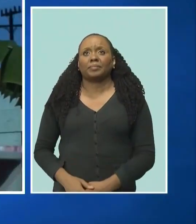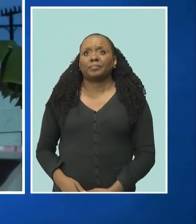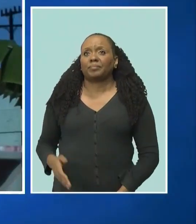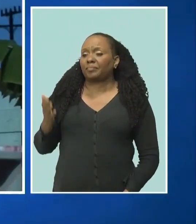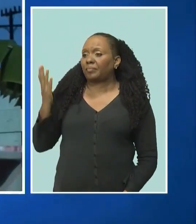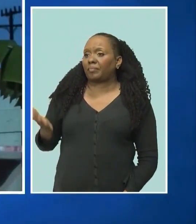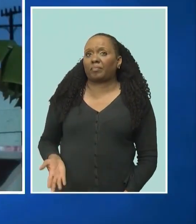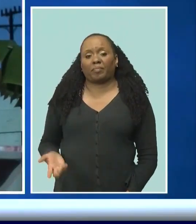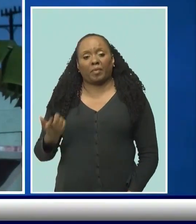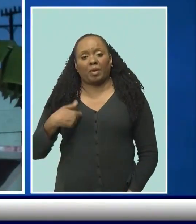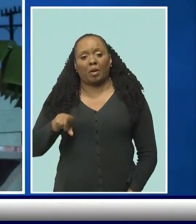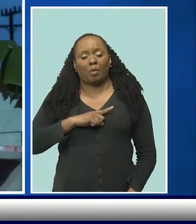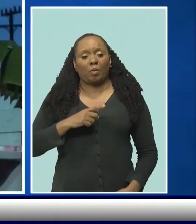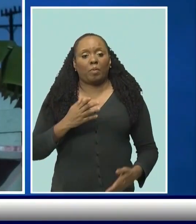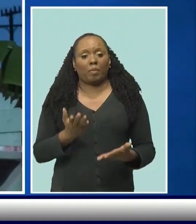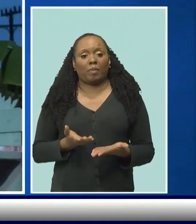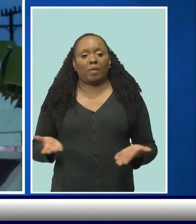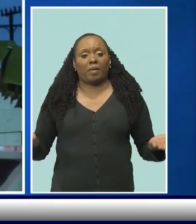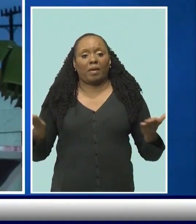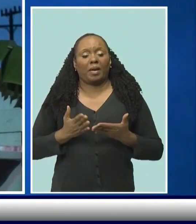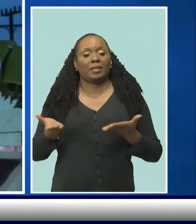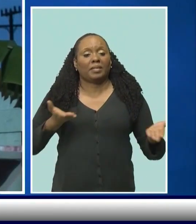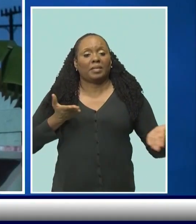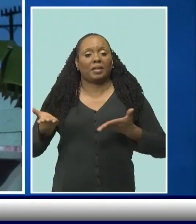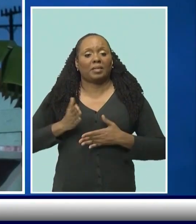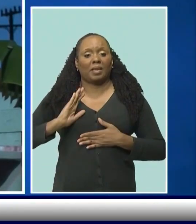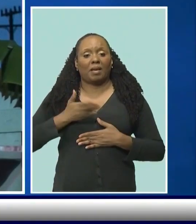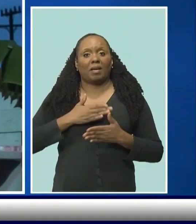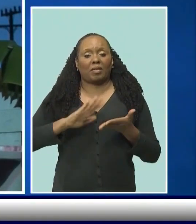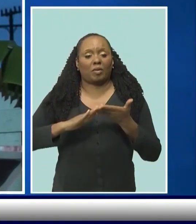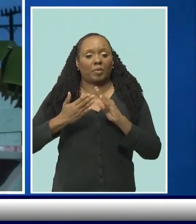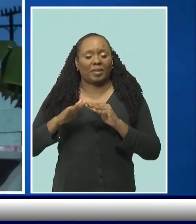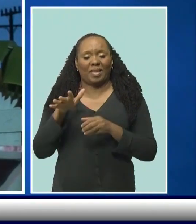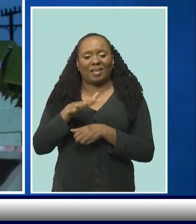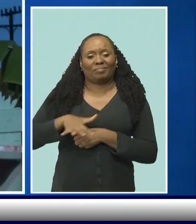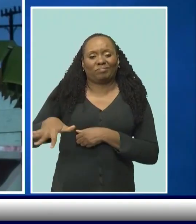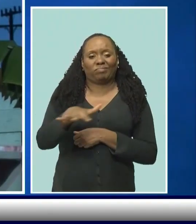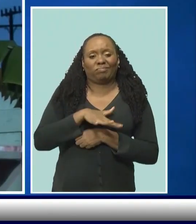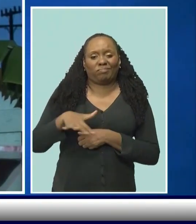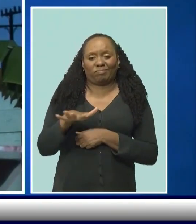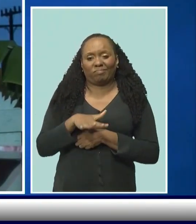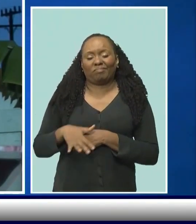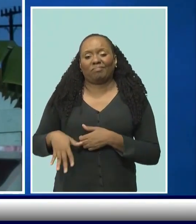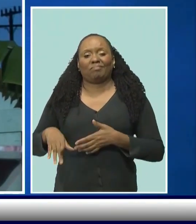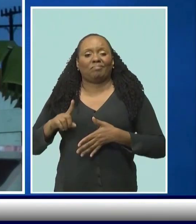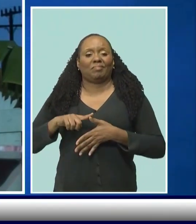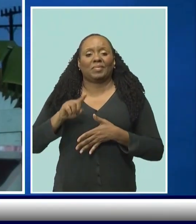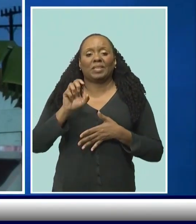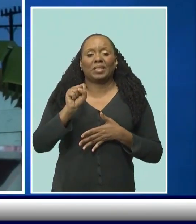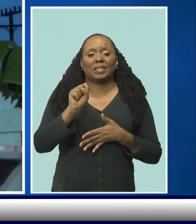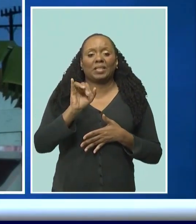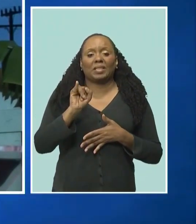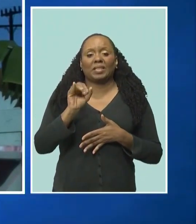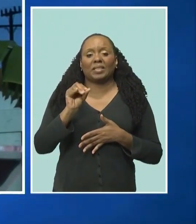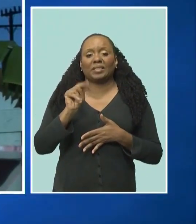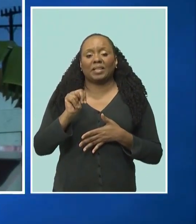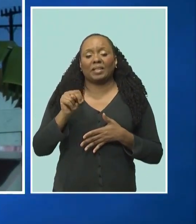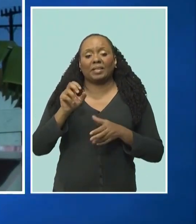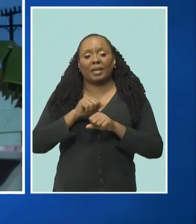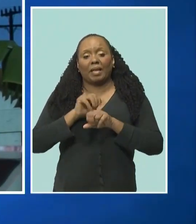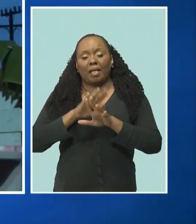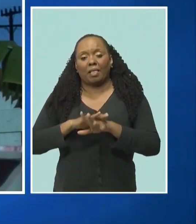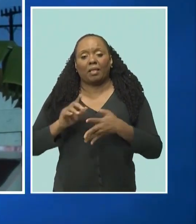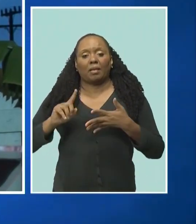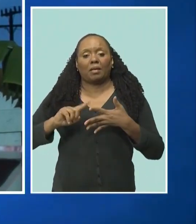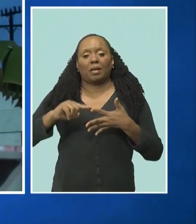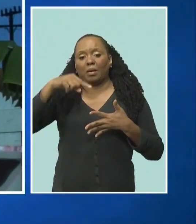serve our community, the Black Bess community. We're here to serve the Rock Dunder, the Sion Hill, and we are happy to be of